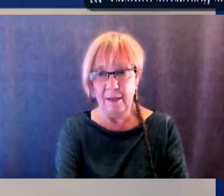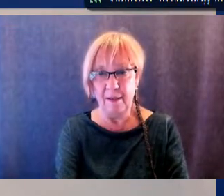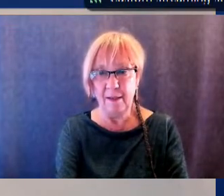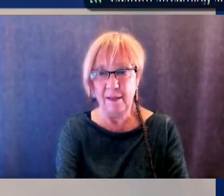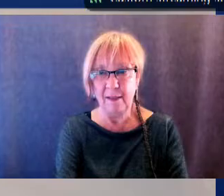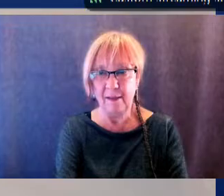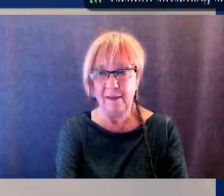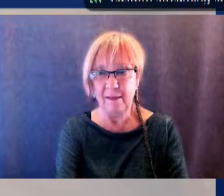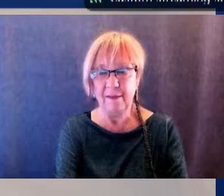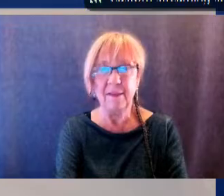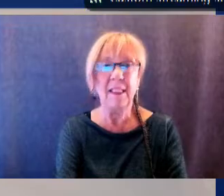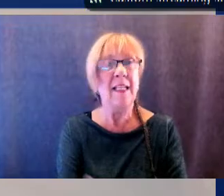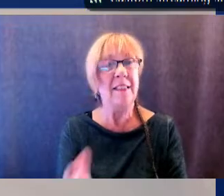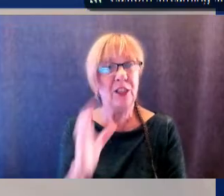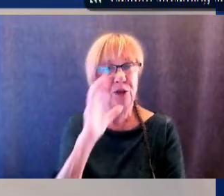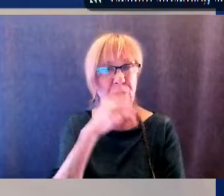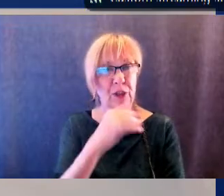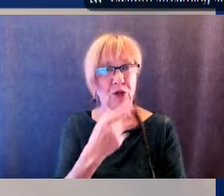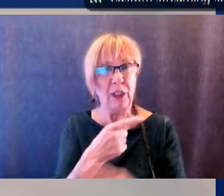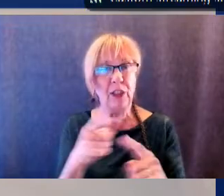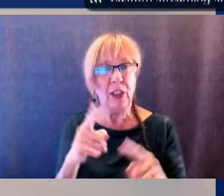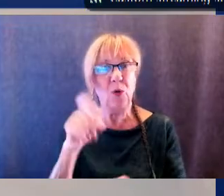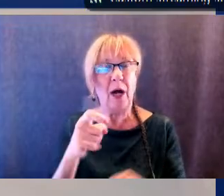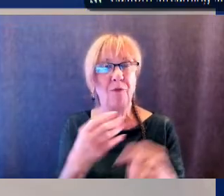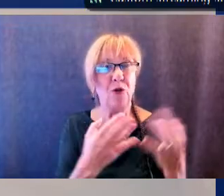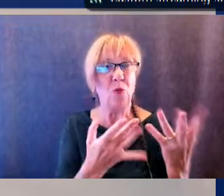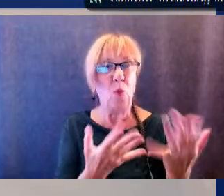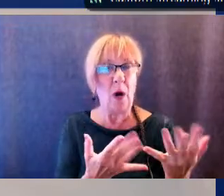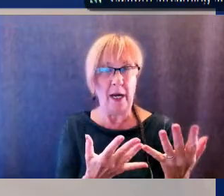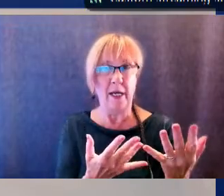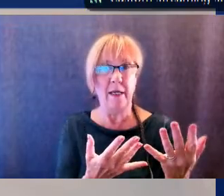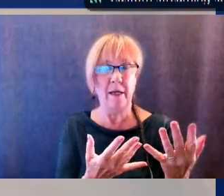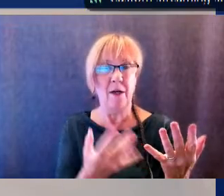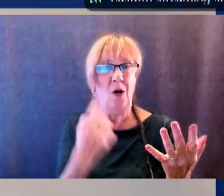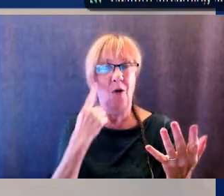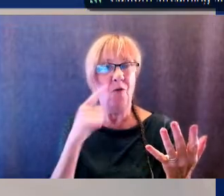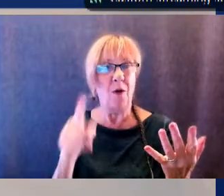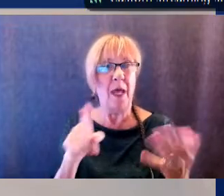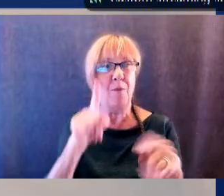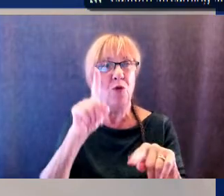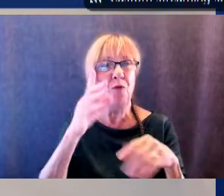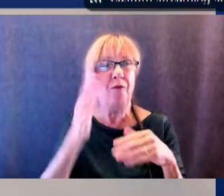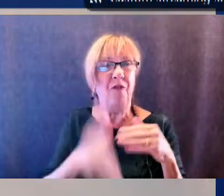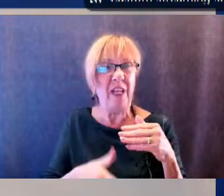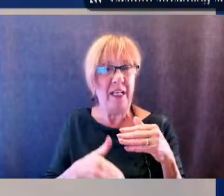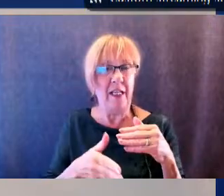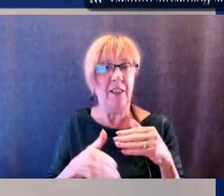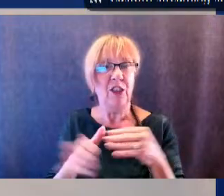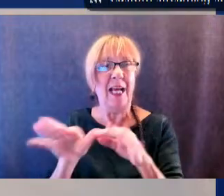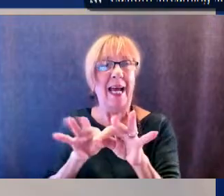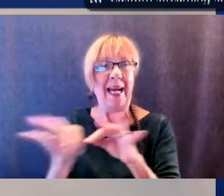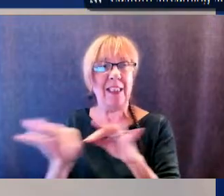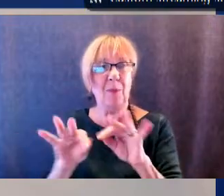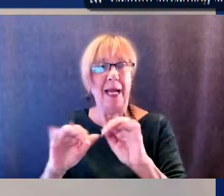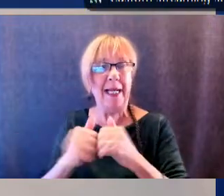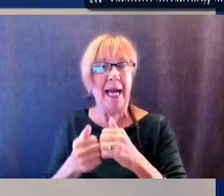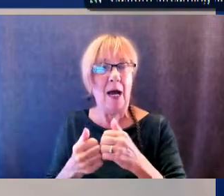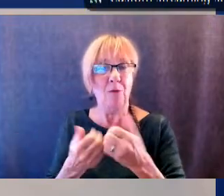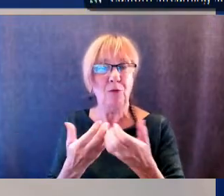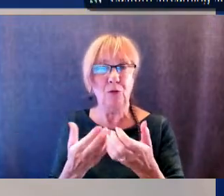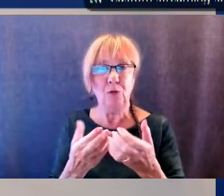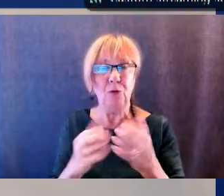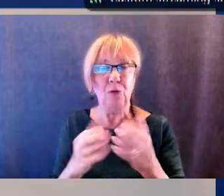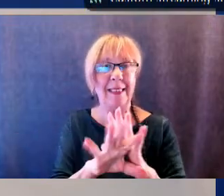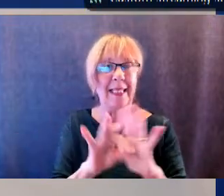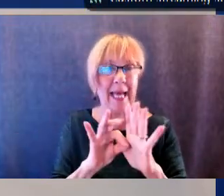encendida, si usted ingresó utilizando una computadora, va a ver el icono de un mundo en la parte de abajo de su pantalla. Por favor, seleccione ese